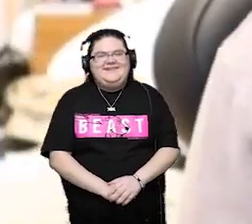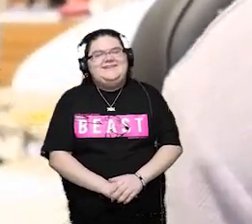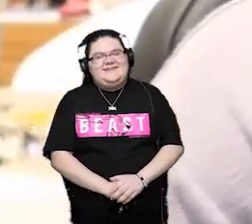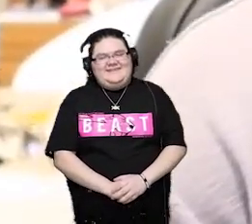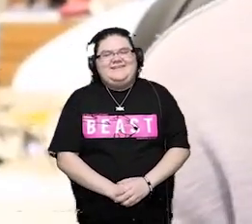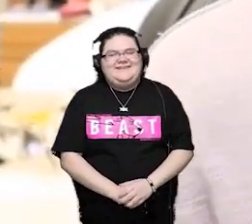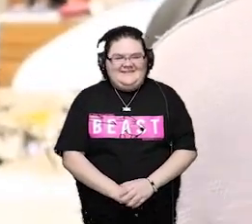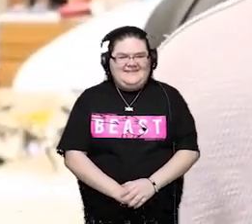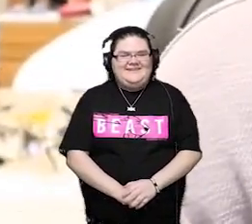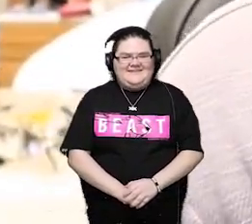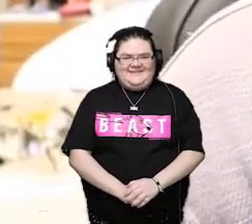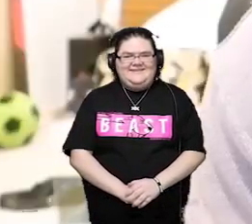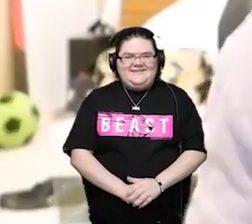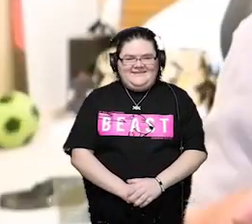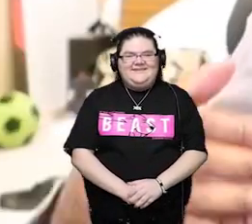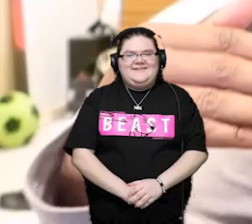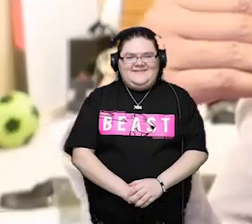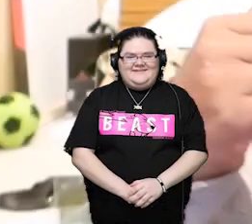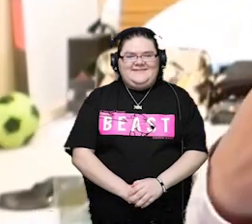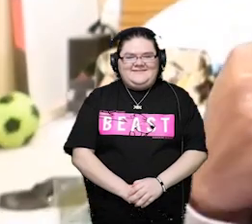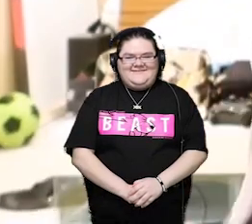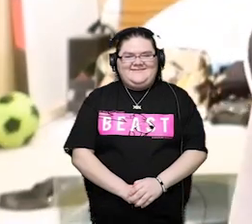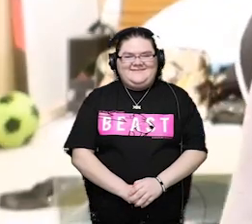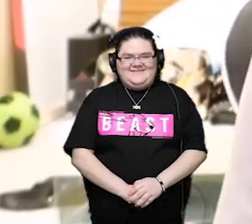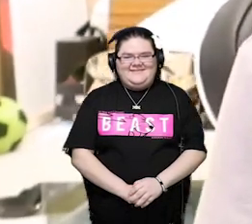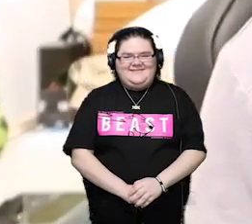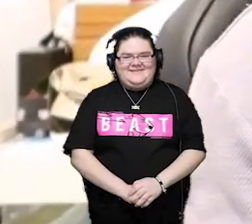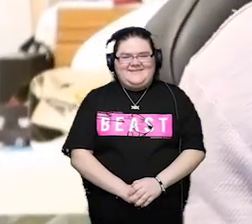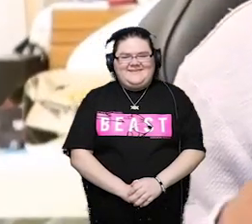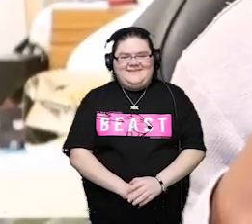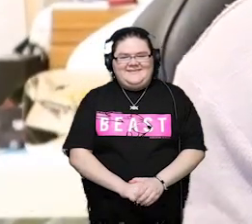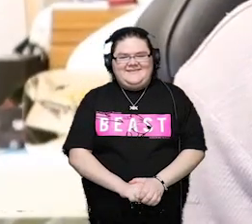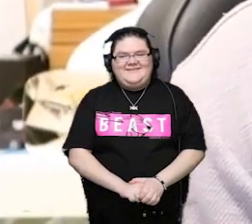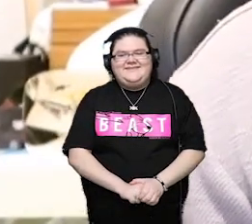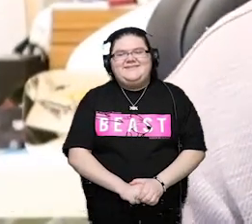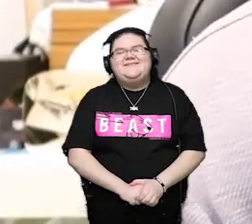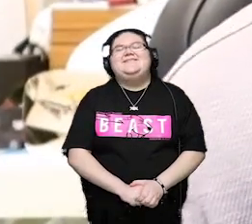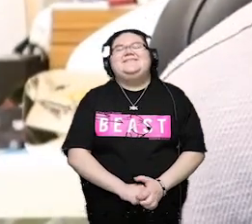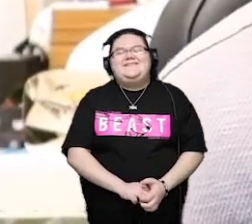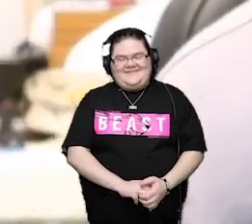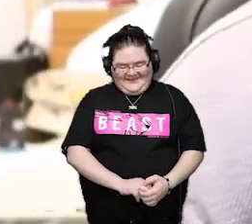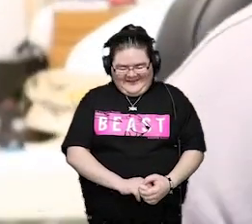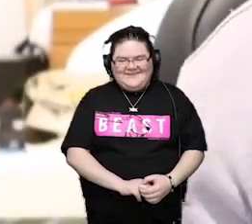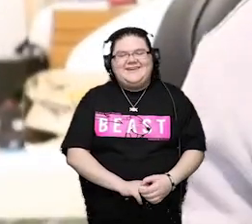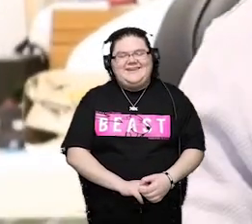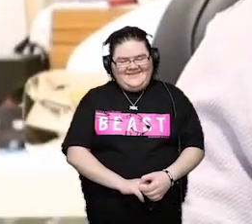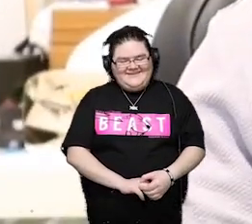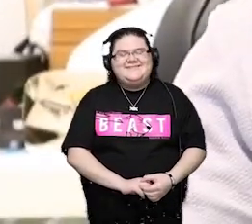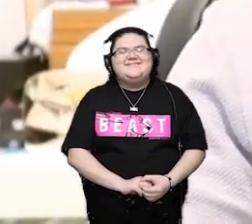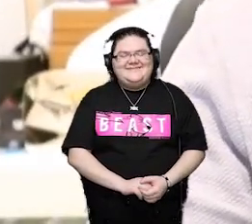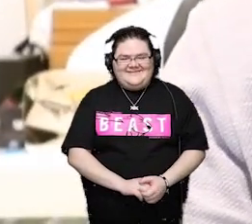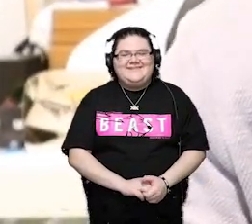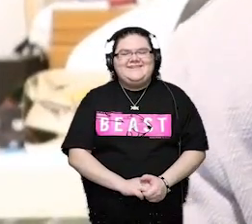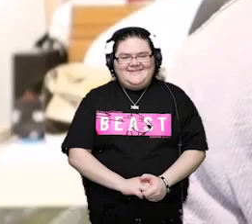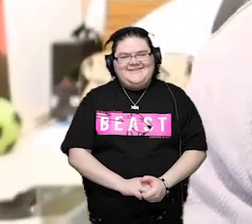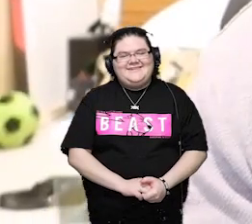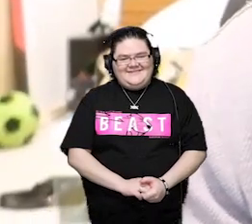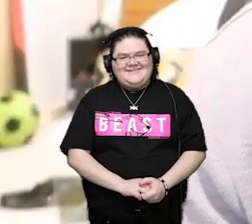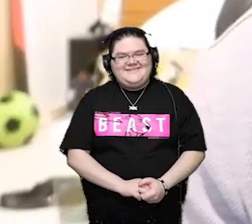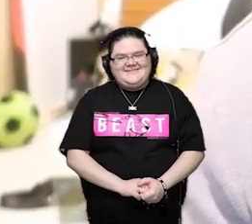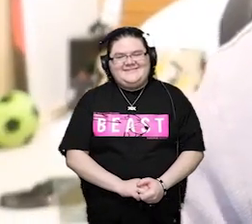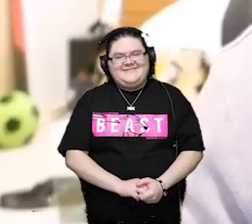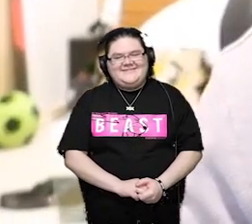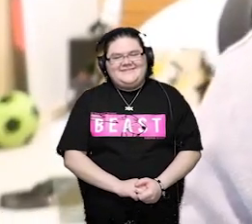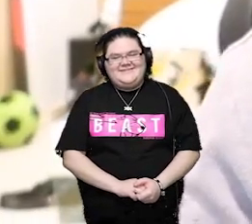times as you want throughout the week. And if you wanna help even more, be sure to buy it on iTunes. Right now, both songs